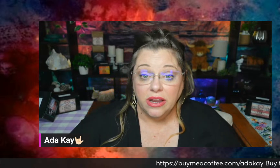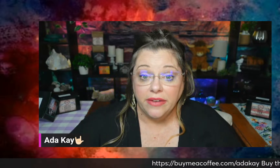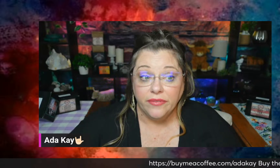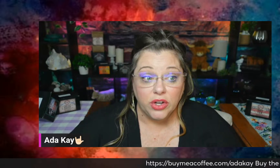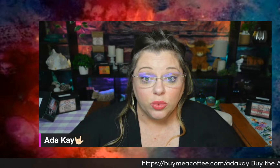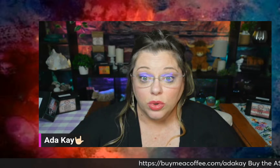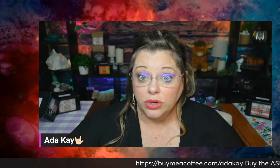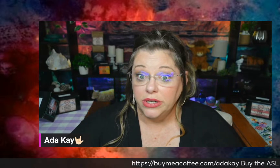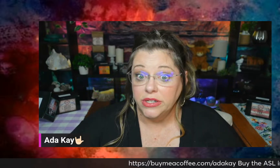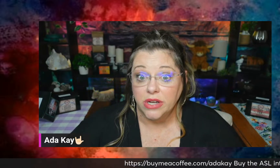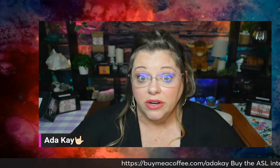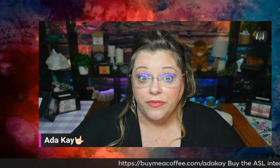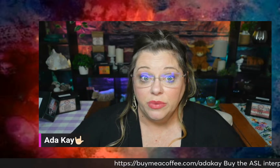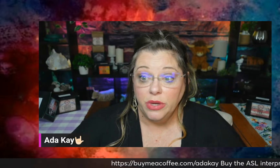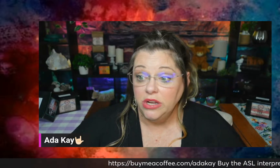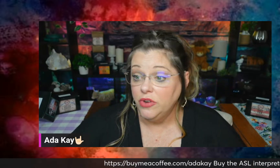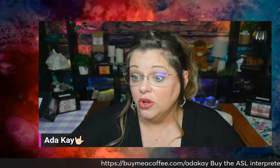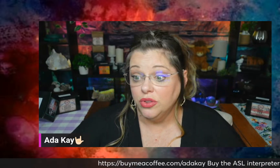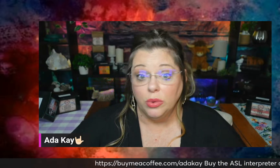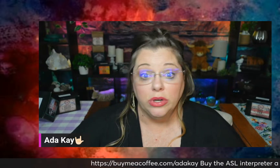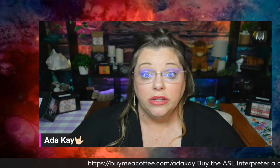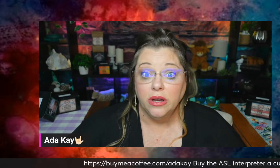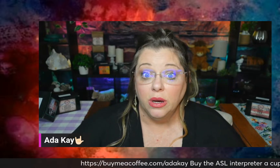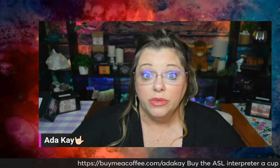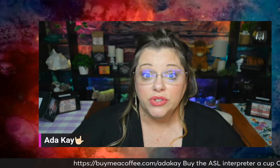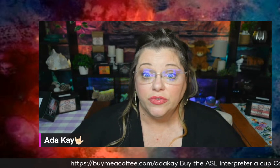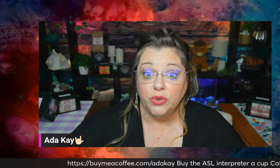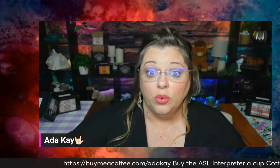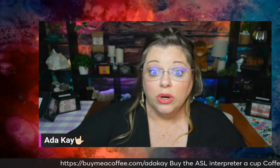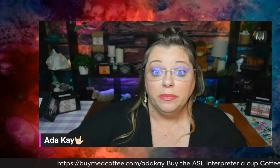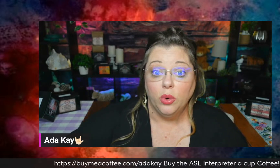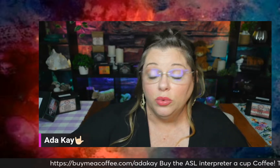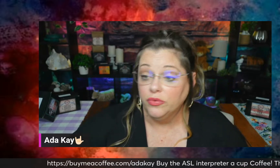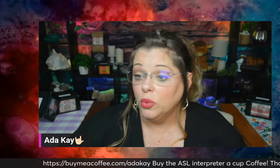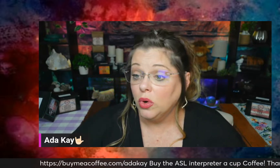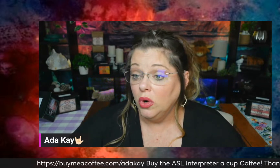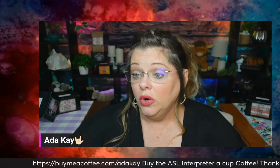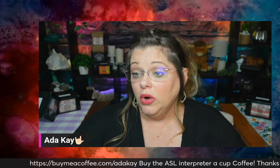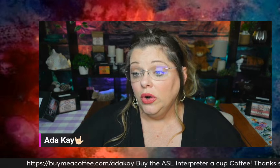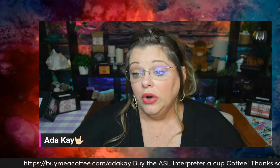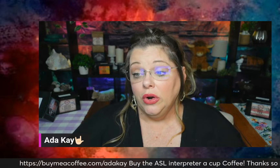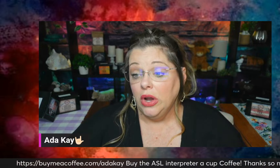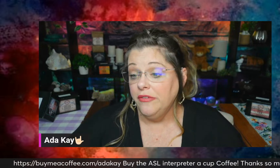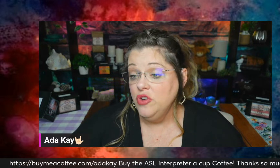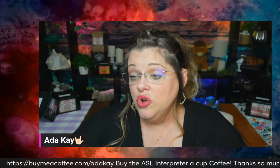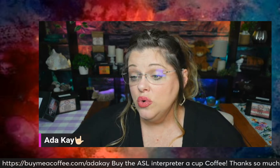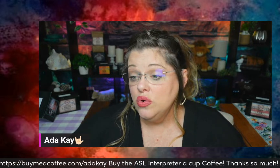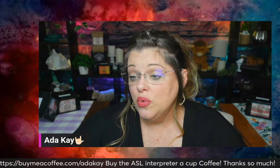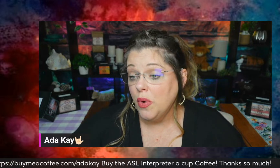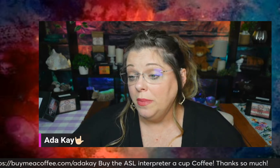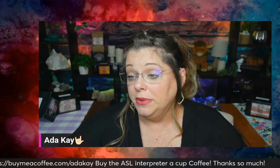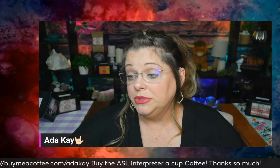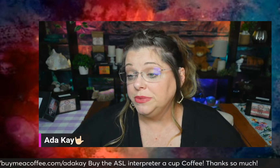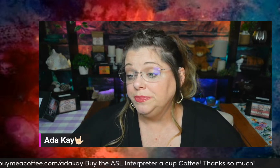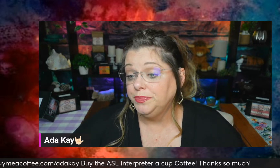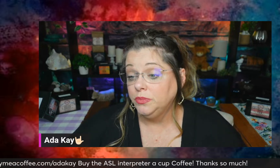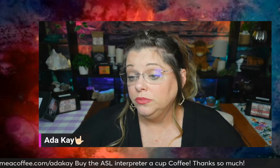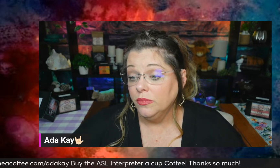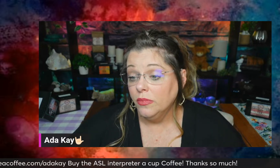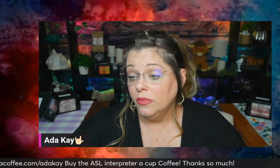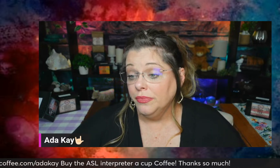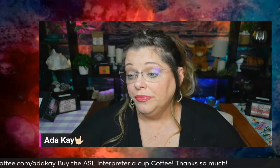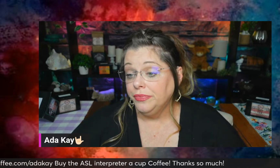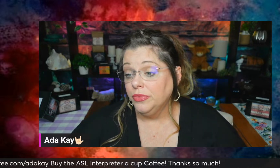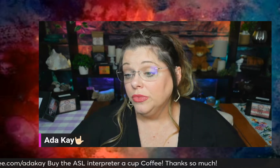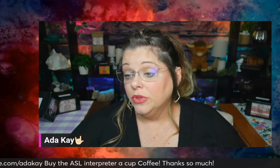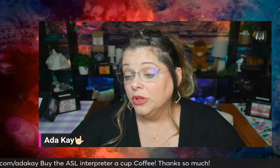stuck and can't find a word, it does not offend me if y'all throw it in the comments if you know what I'm going for. Have no problems.